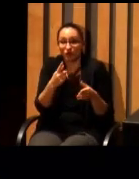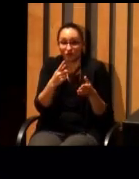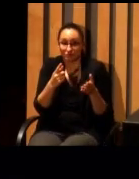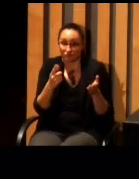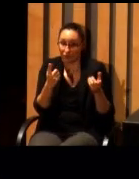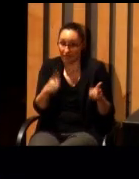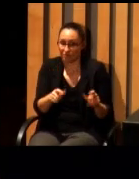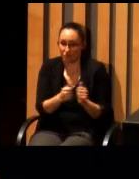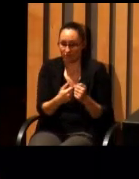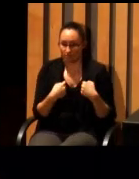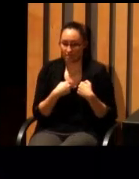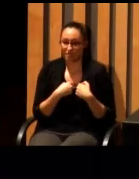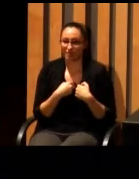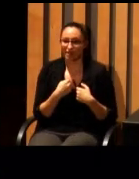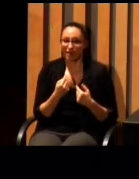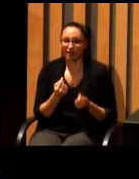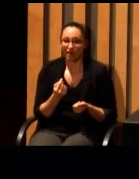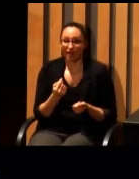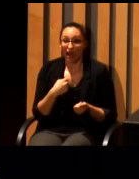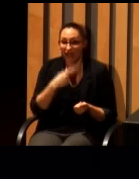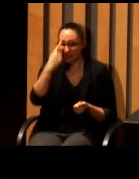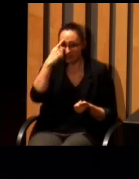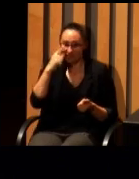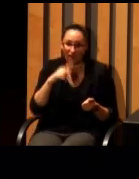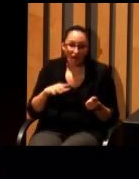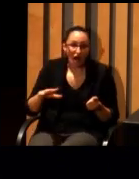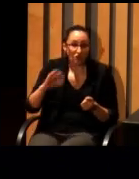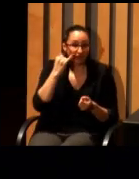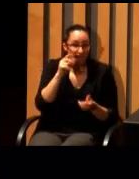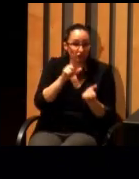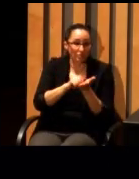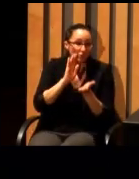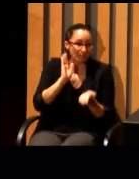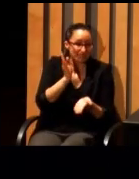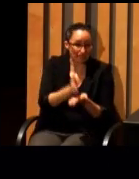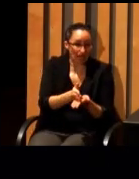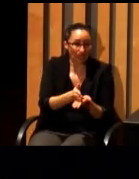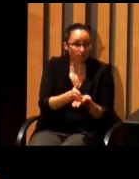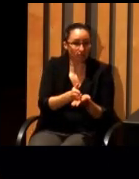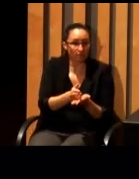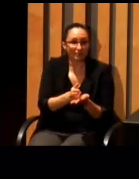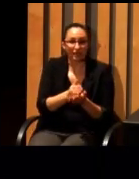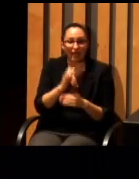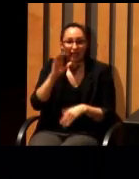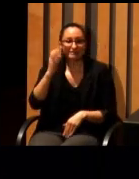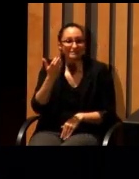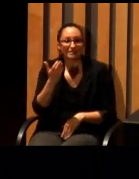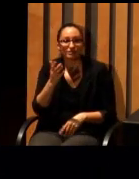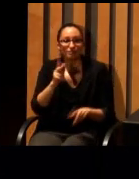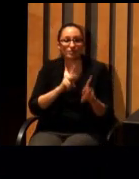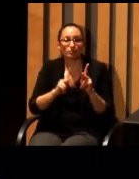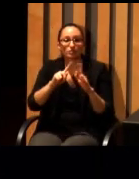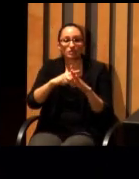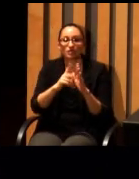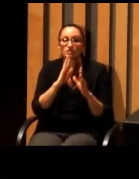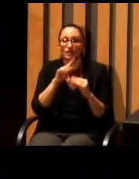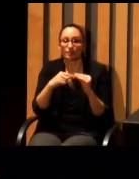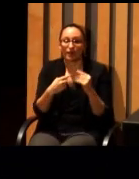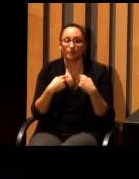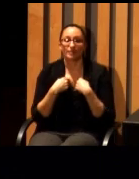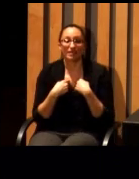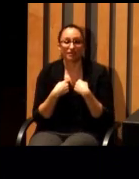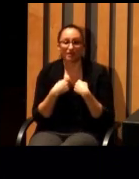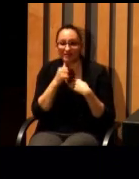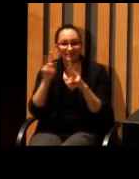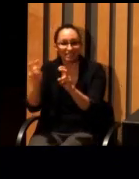I believe a newspaper-wide boycott would be different, but was that almost the story became about me more than it did the issue. And I would get